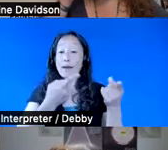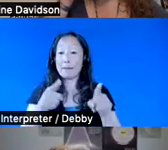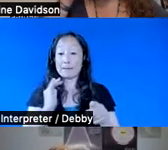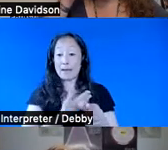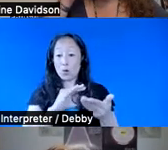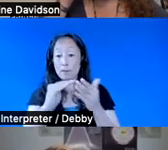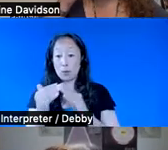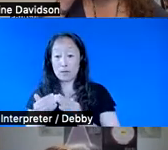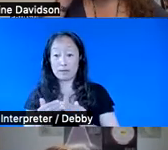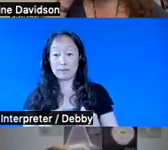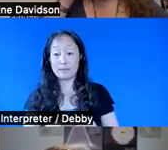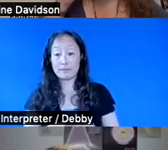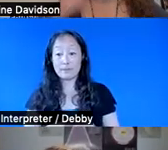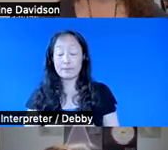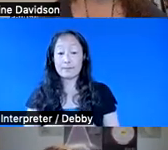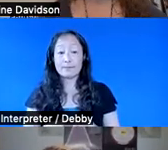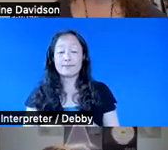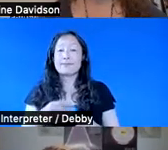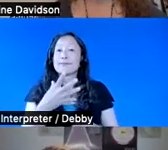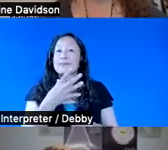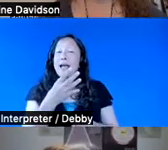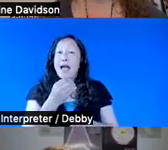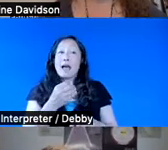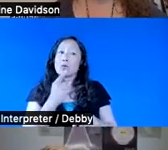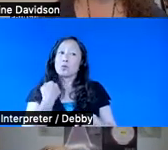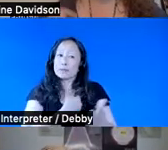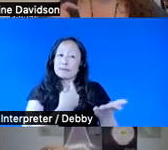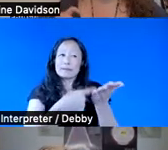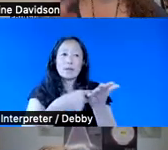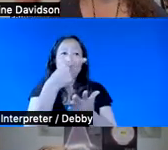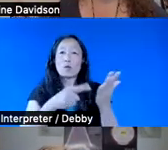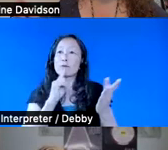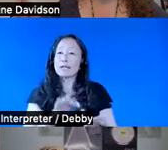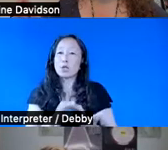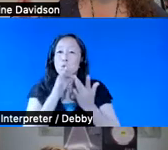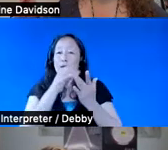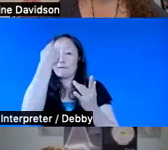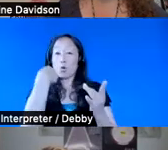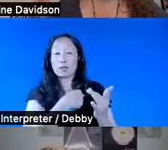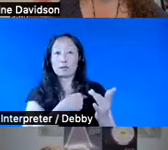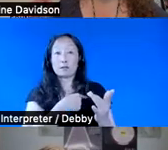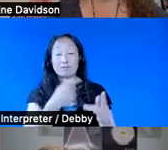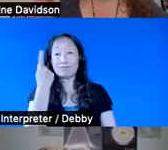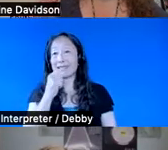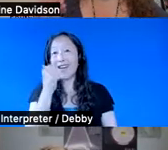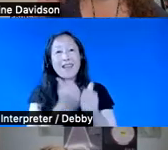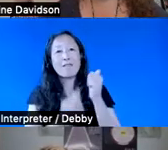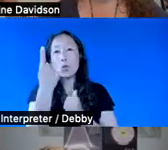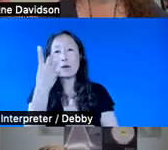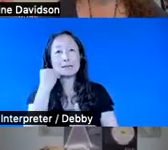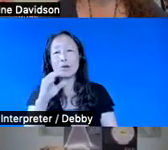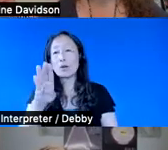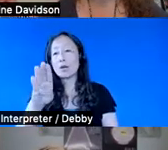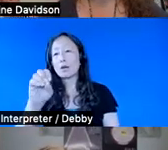right? And some of the things that are unique to us. You know, not everybody has been placed in boarding schools or put